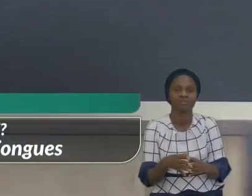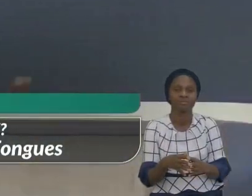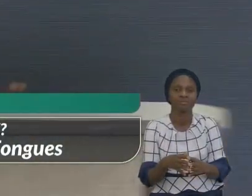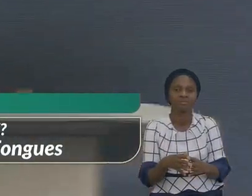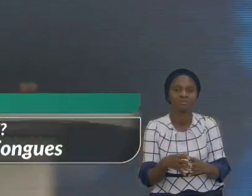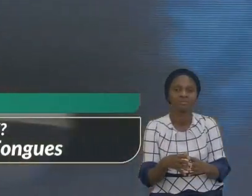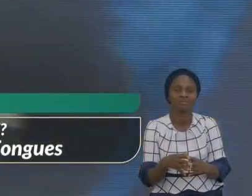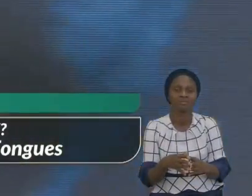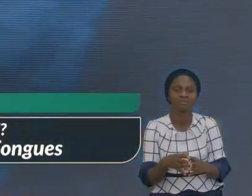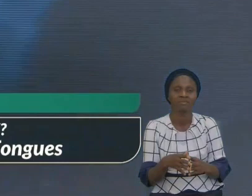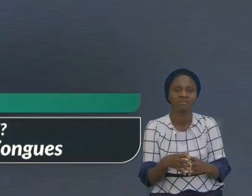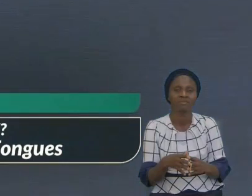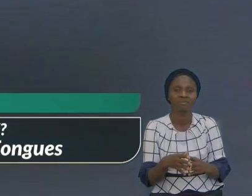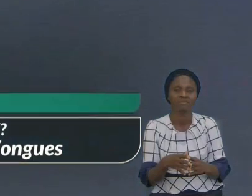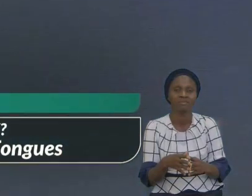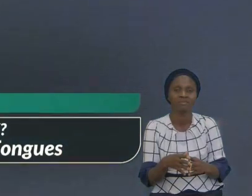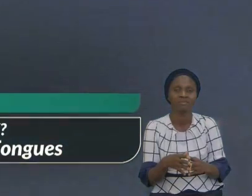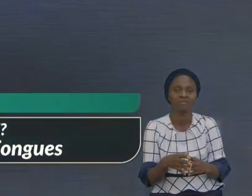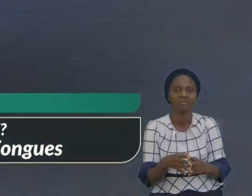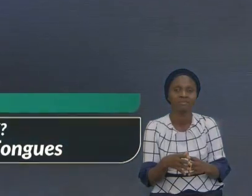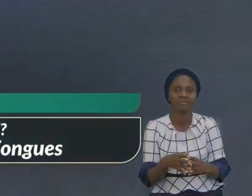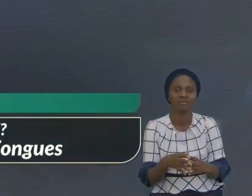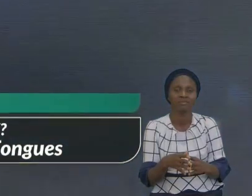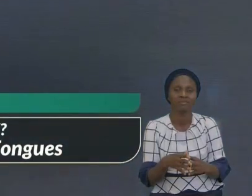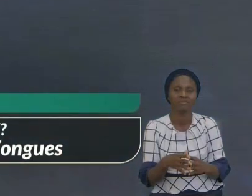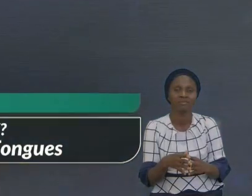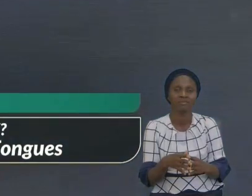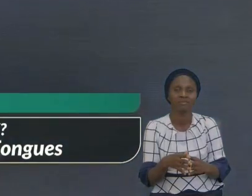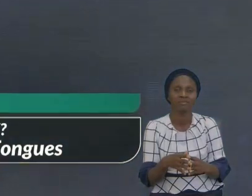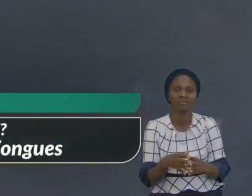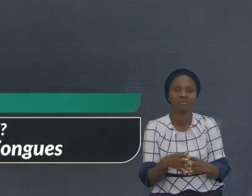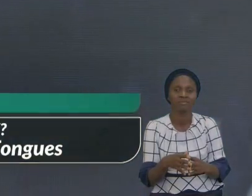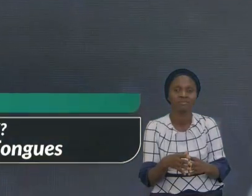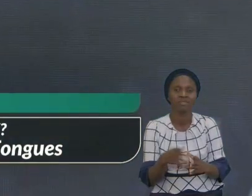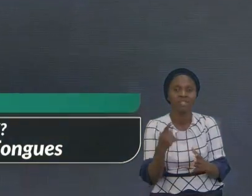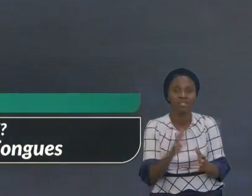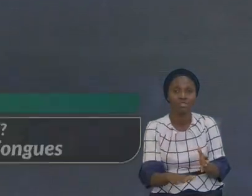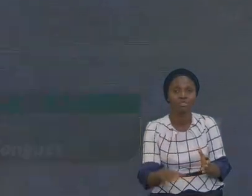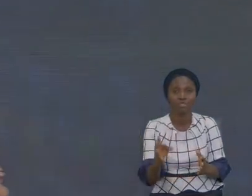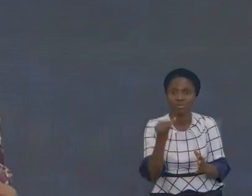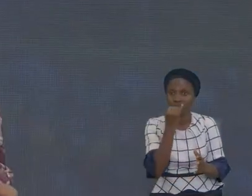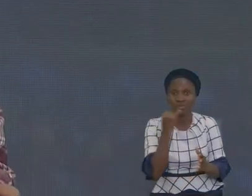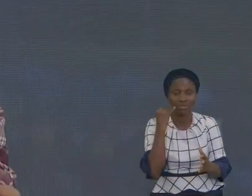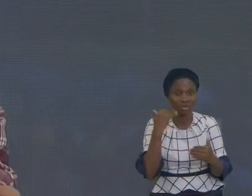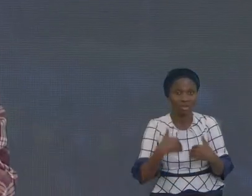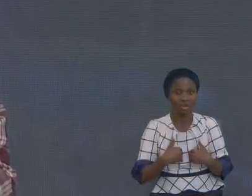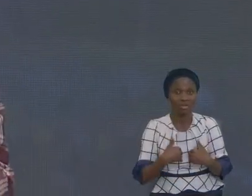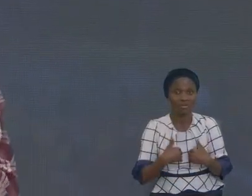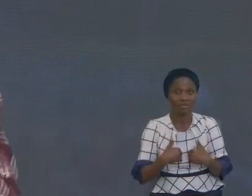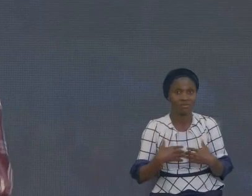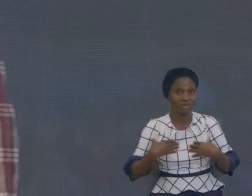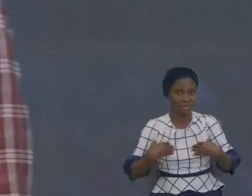The children of Israel had healing, but they didn't have holiness.